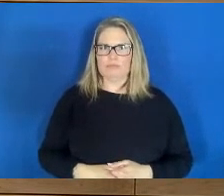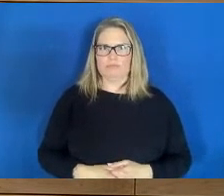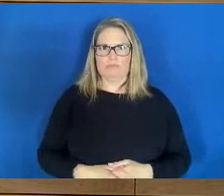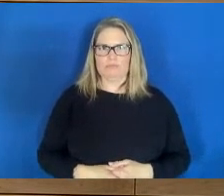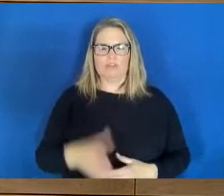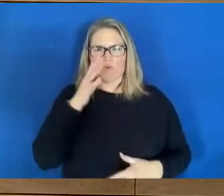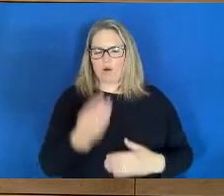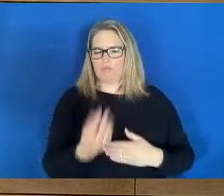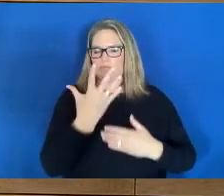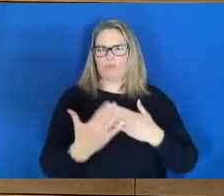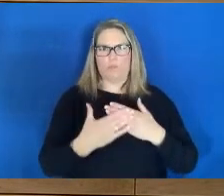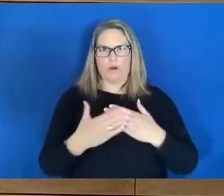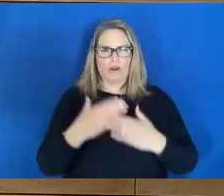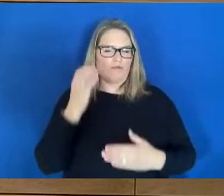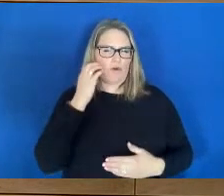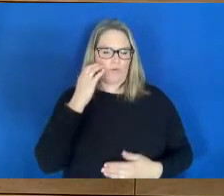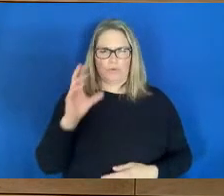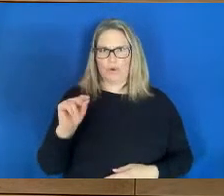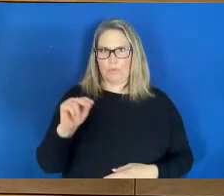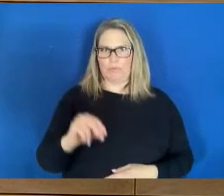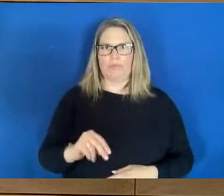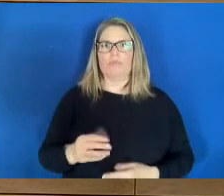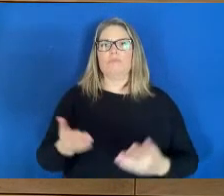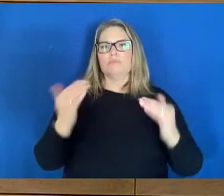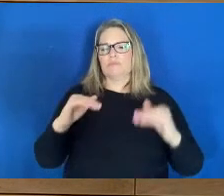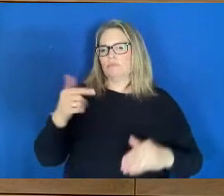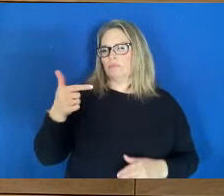Robert Lupien, Global.